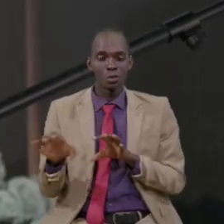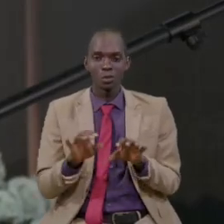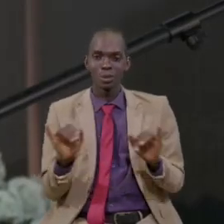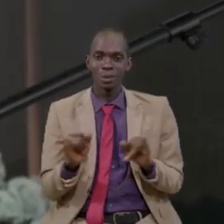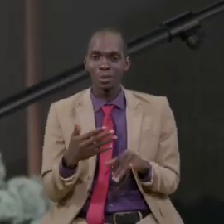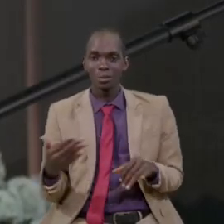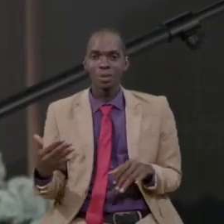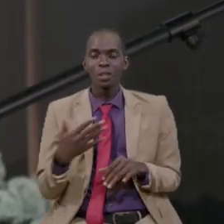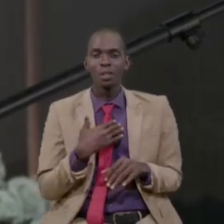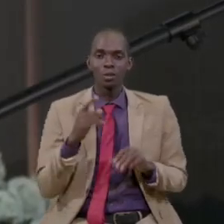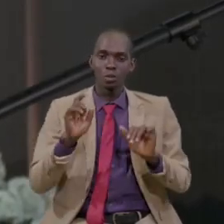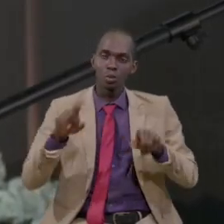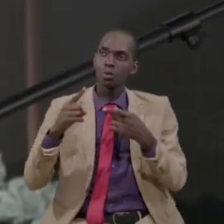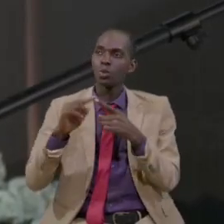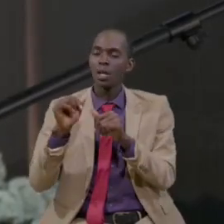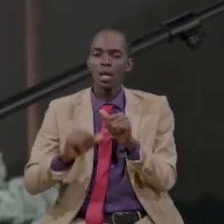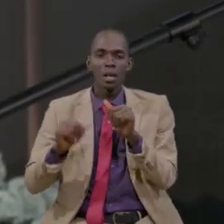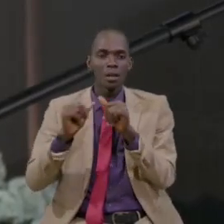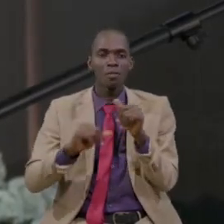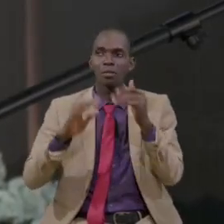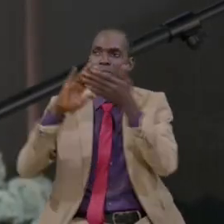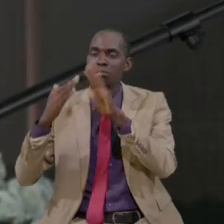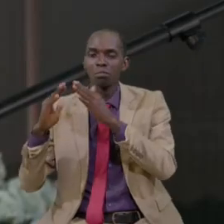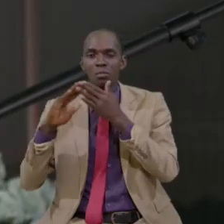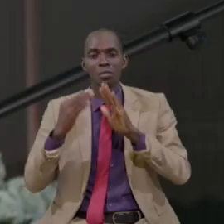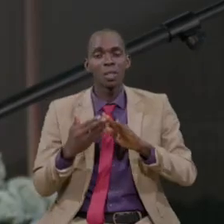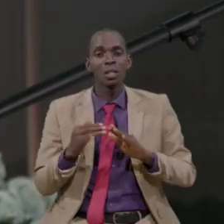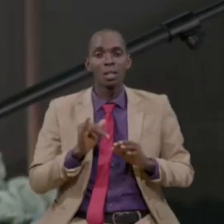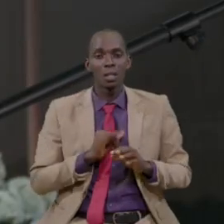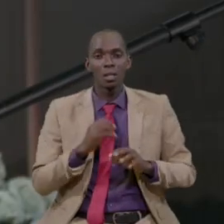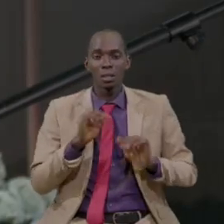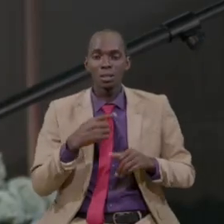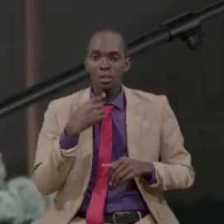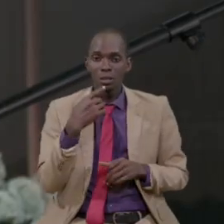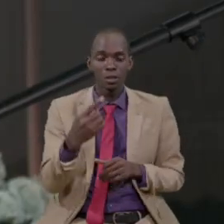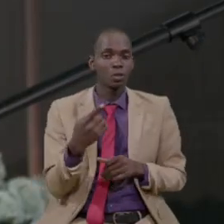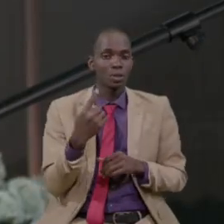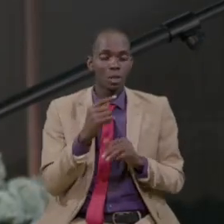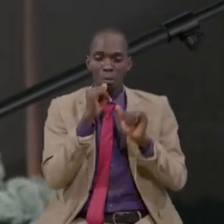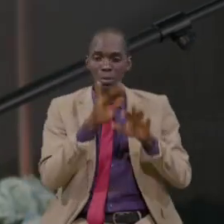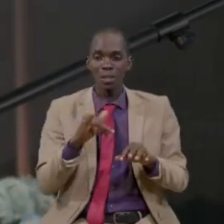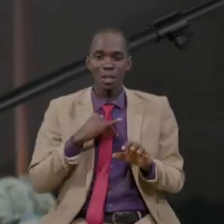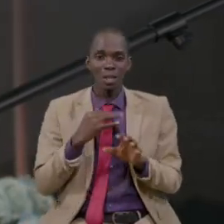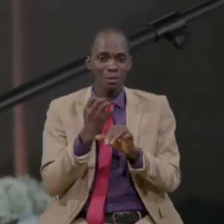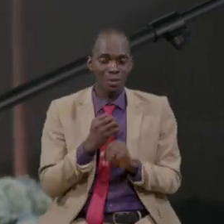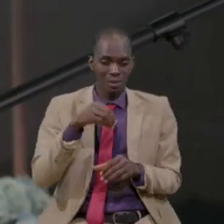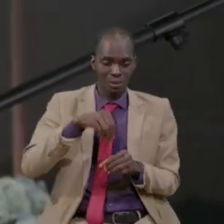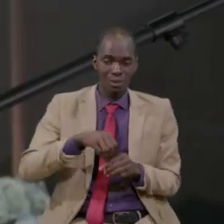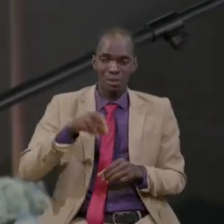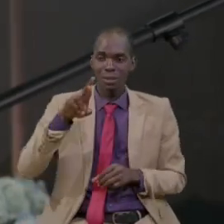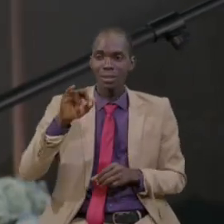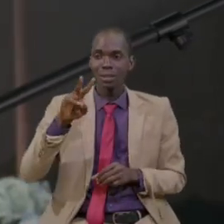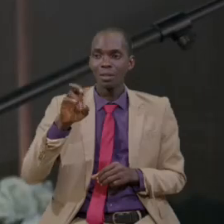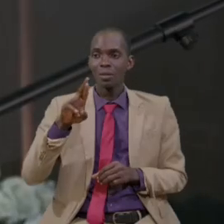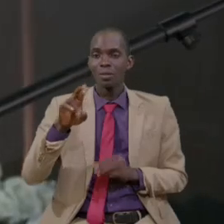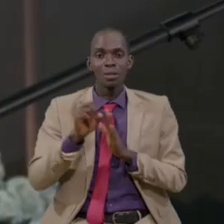community, I can tell you the places I have gone in River State, and the places I've gone